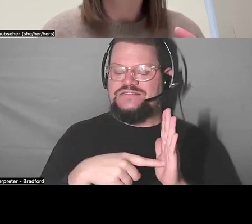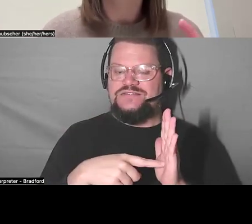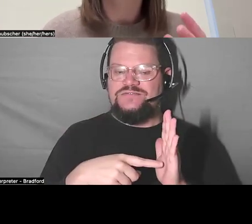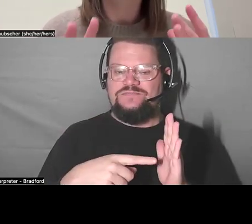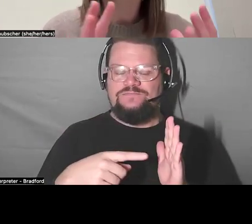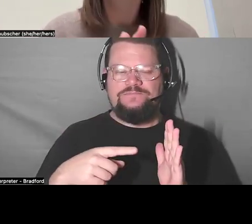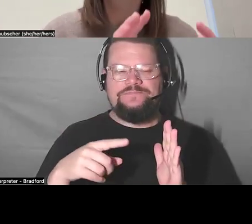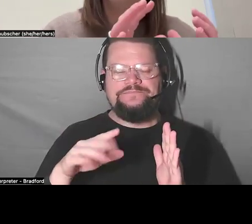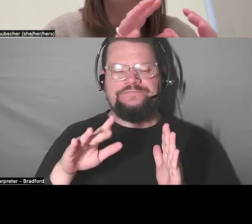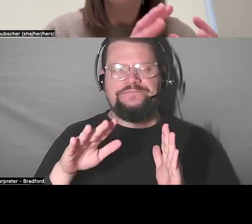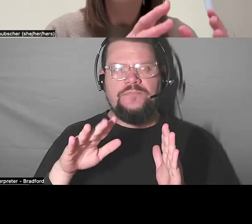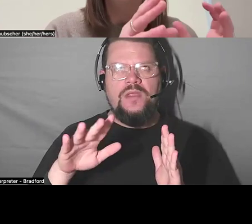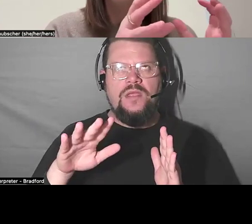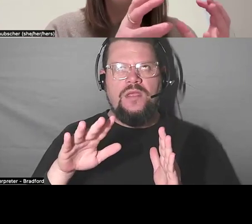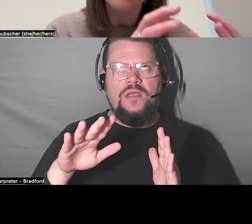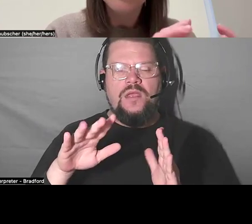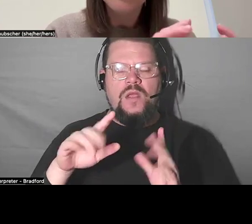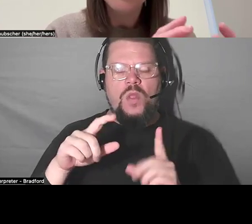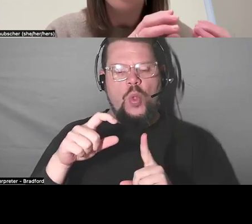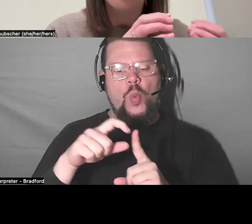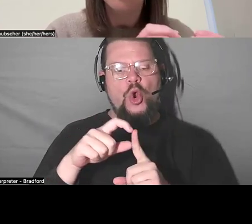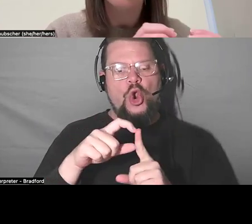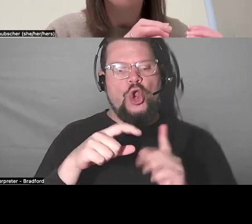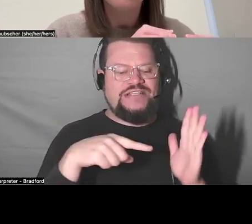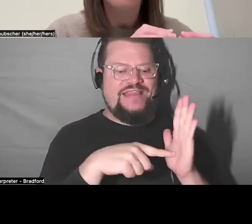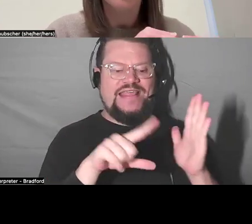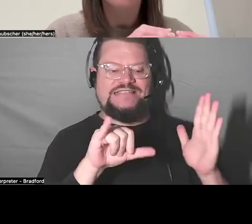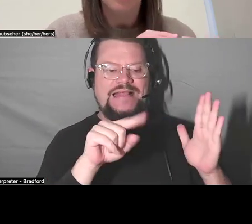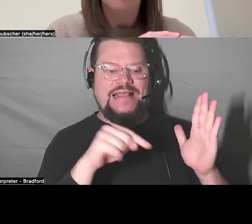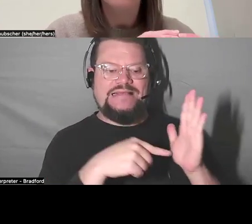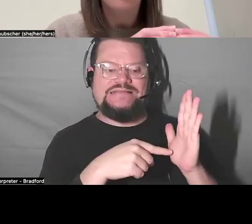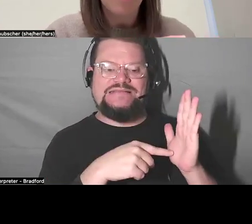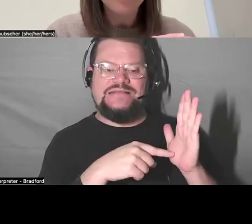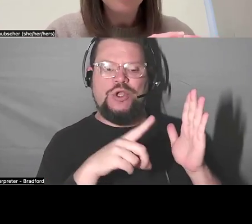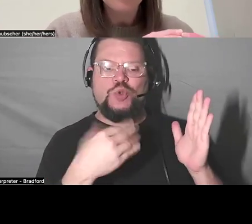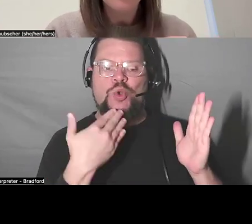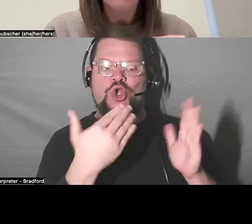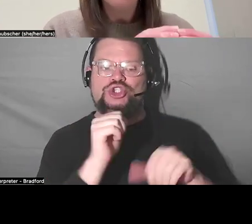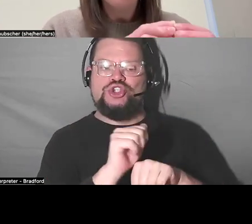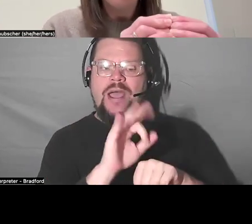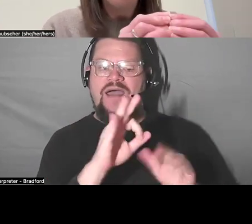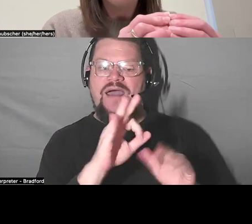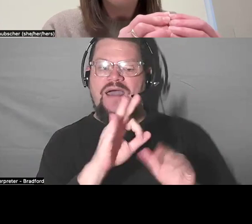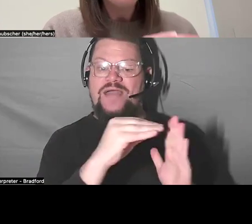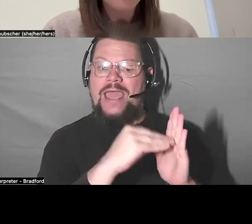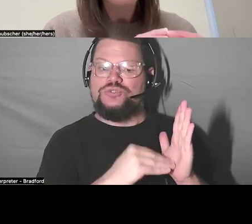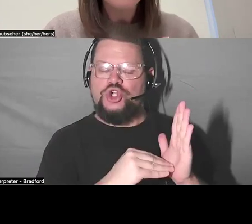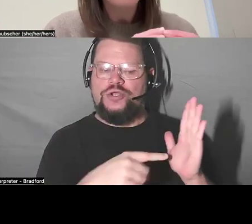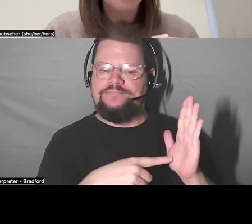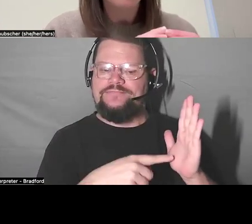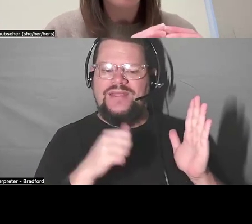should say, the words that these lists are doing a really good job of capturing are